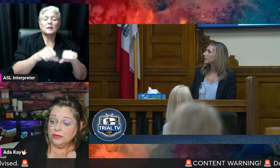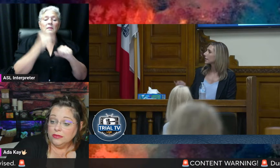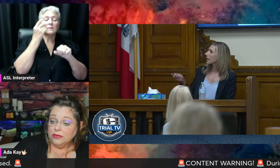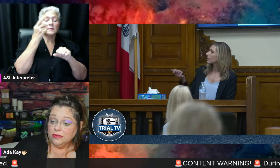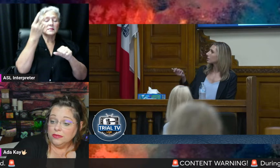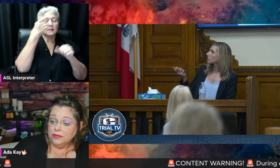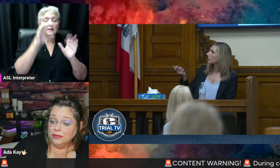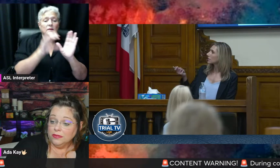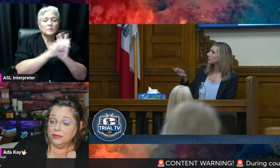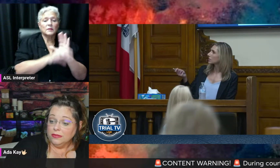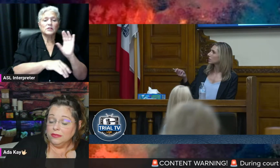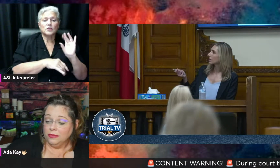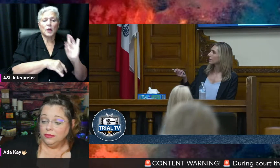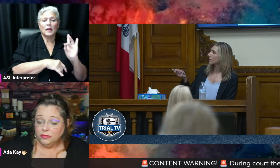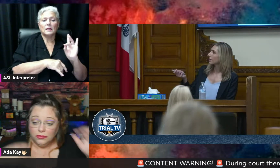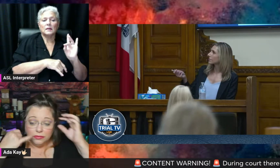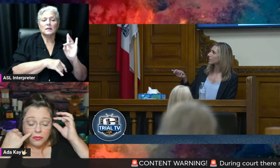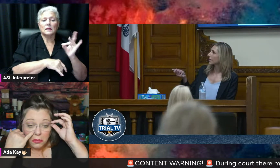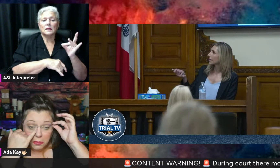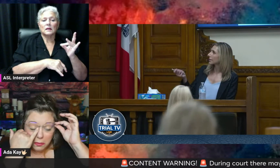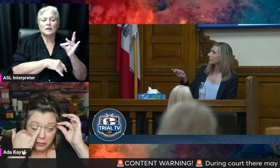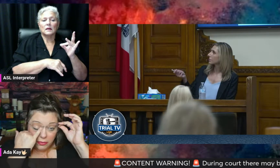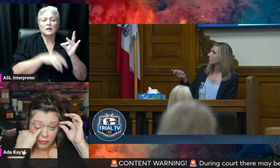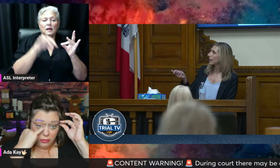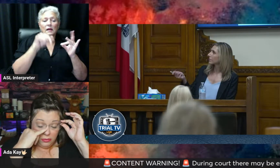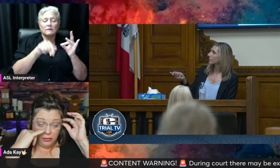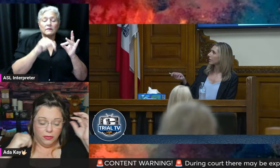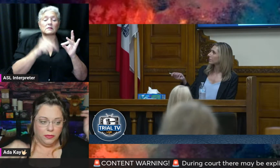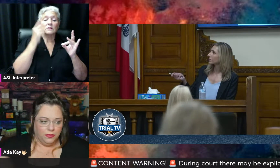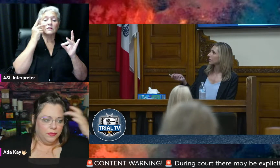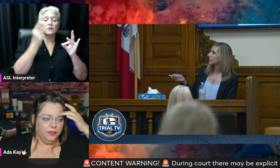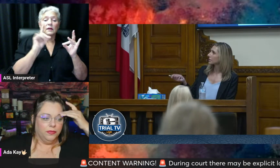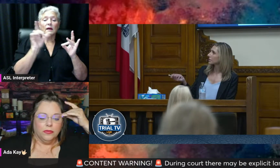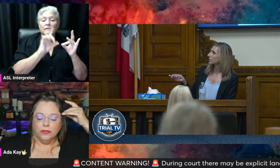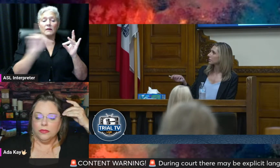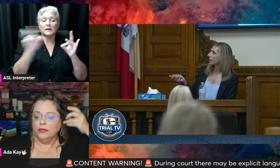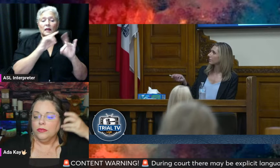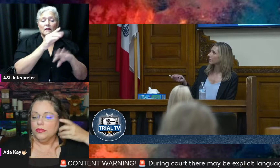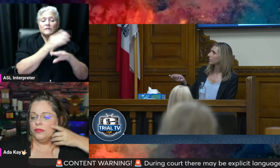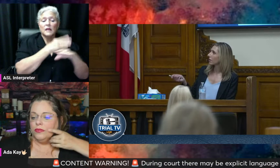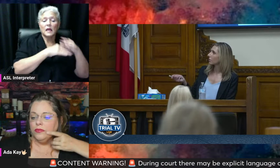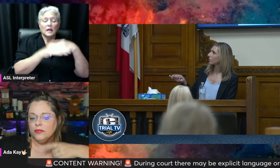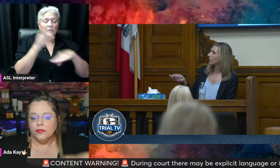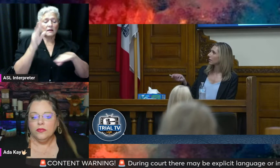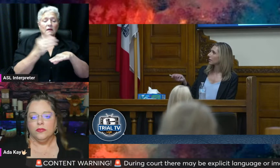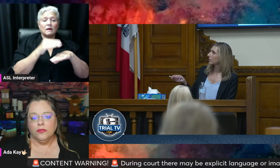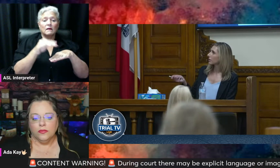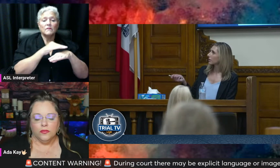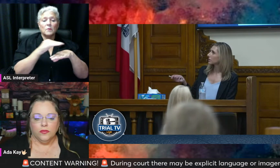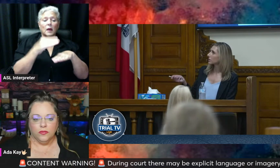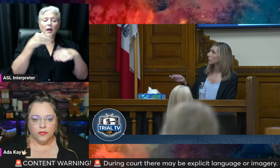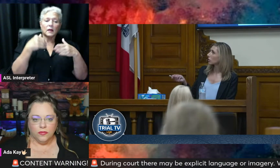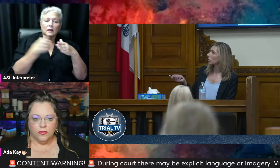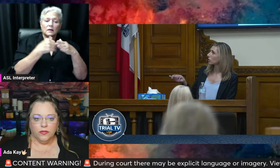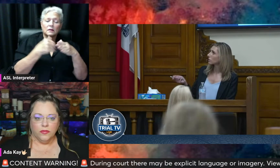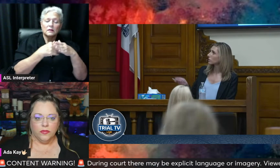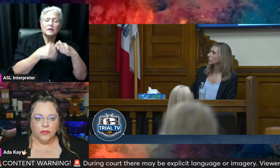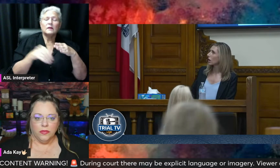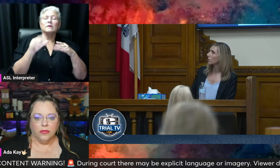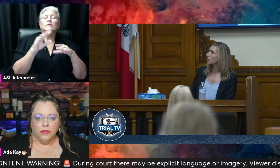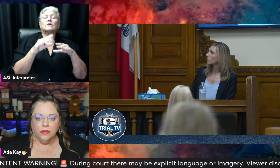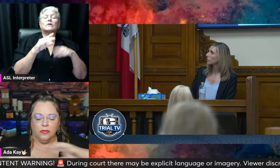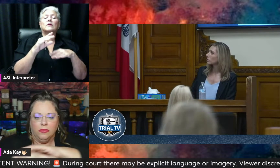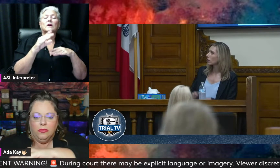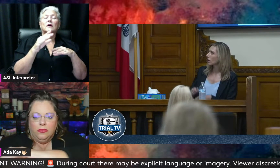8. So this is looking at the left hand, the back of the left hand near the left thumb. Here is a